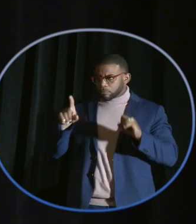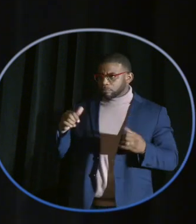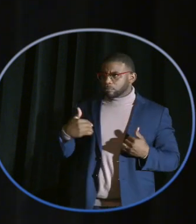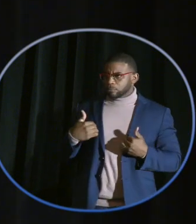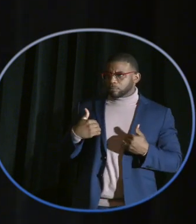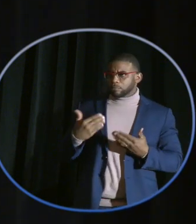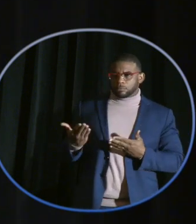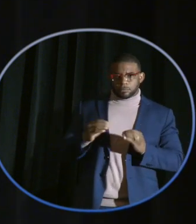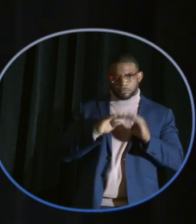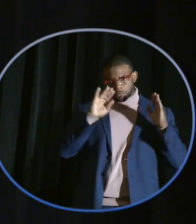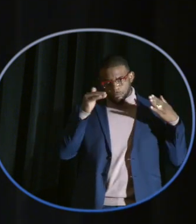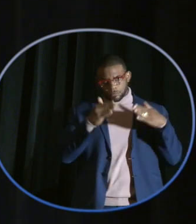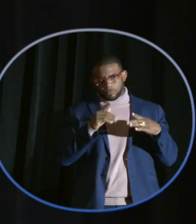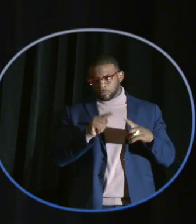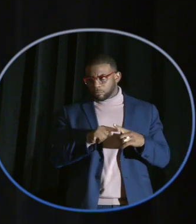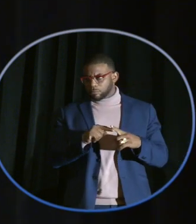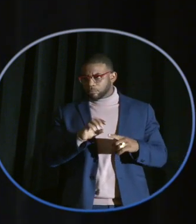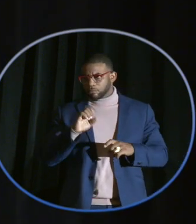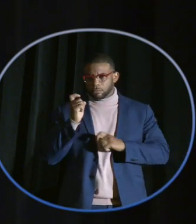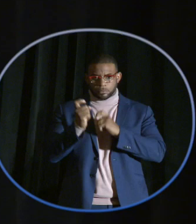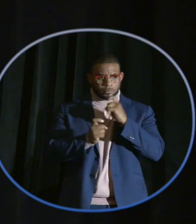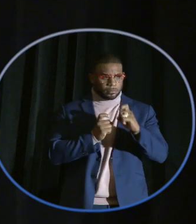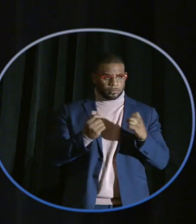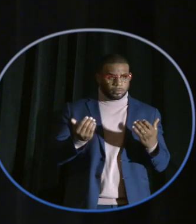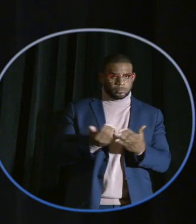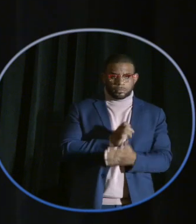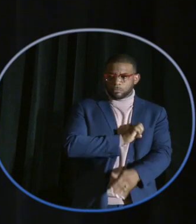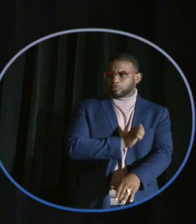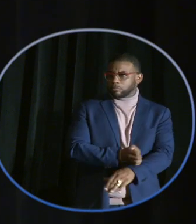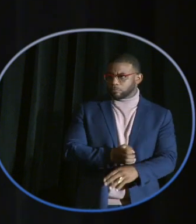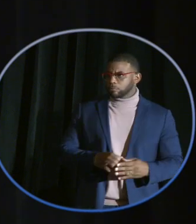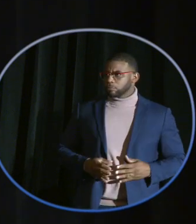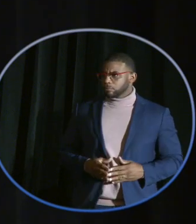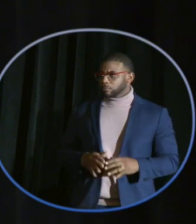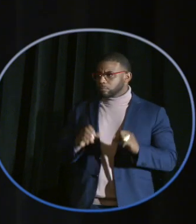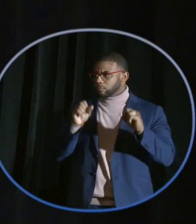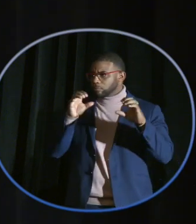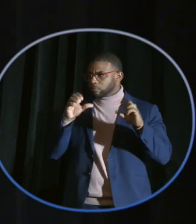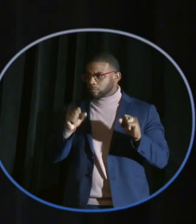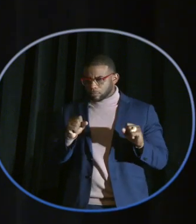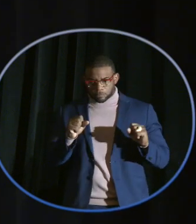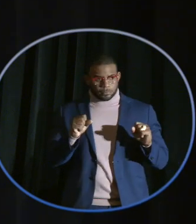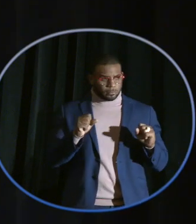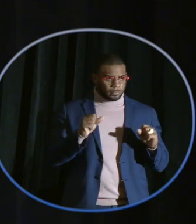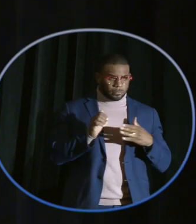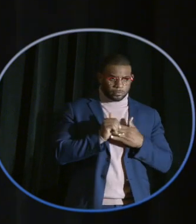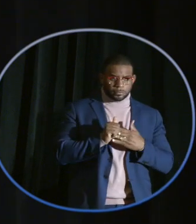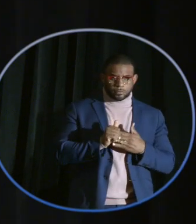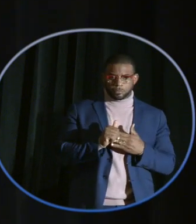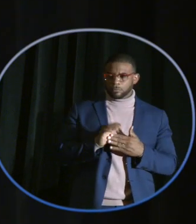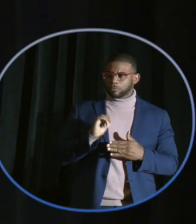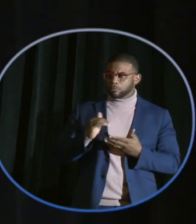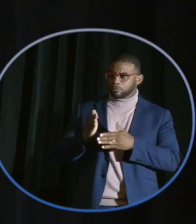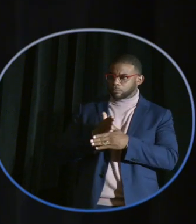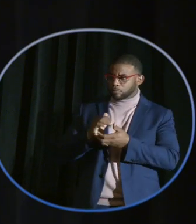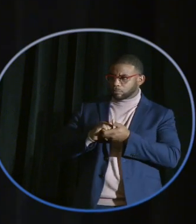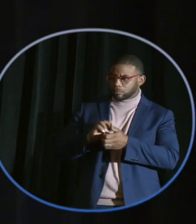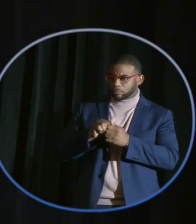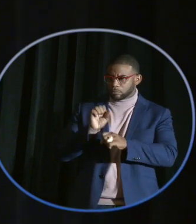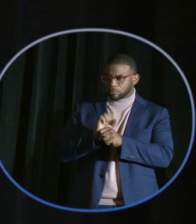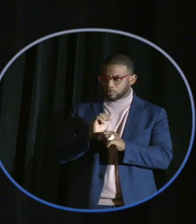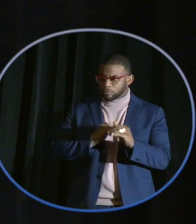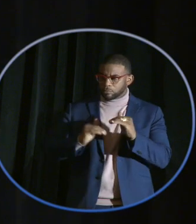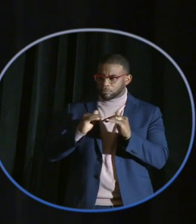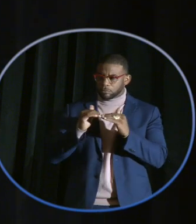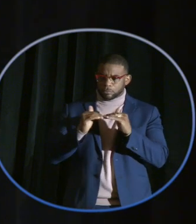has brought a new focus to the charities, new energy, amazing leadership, and our partner in the work of